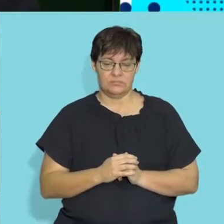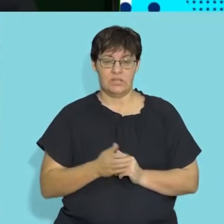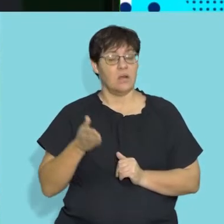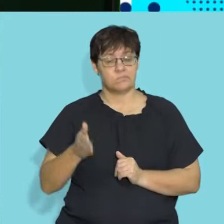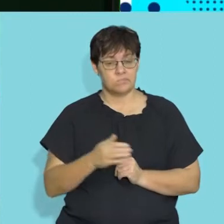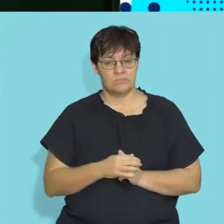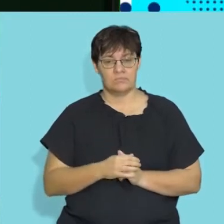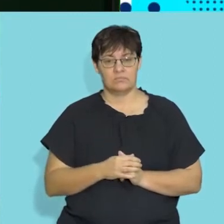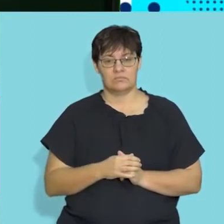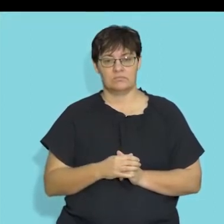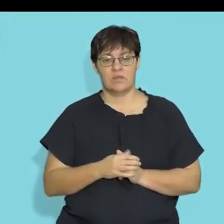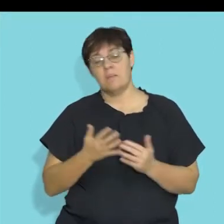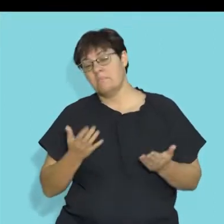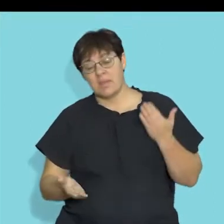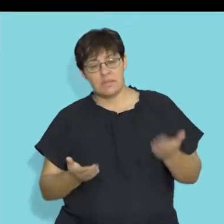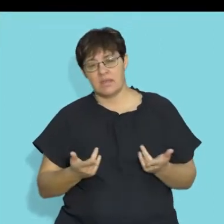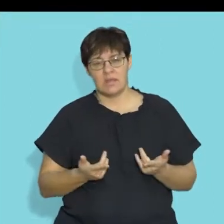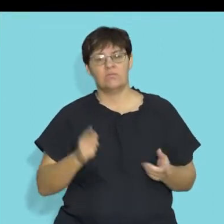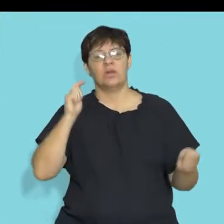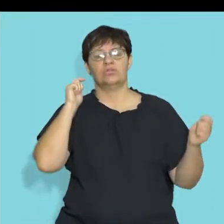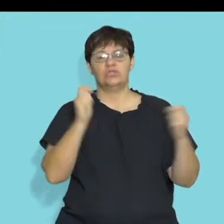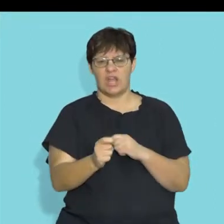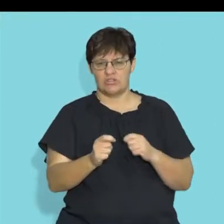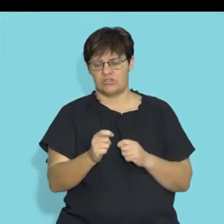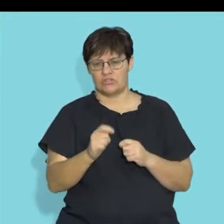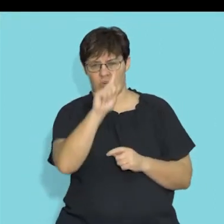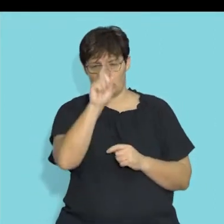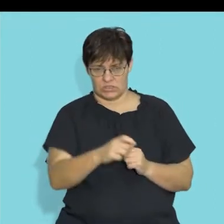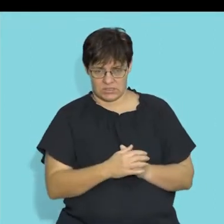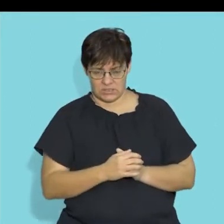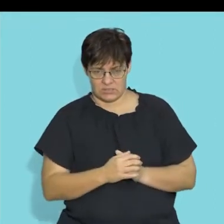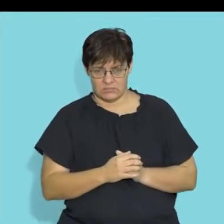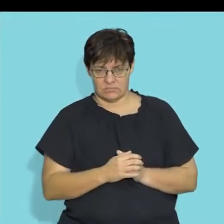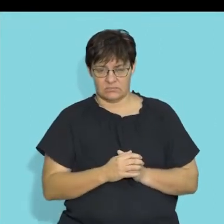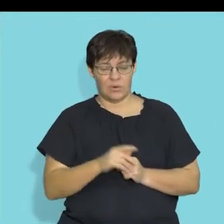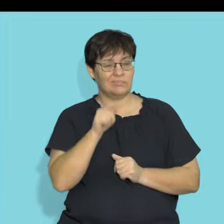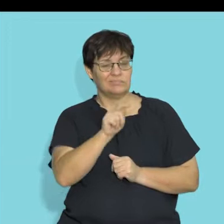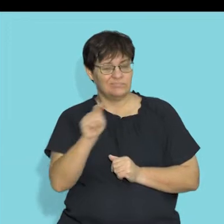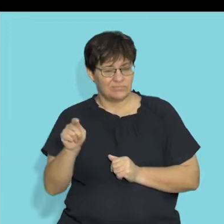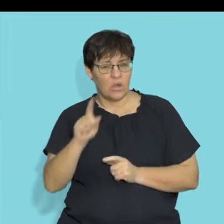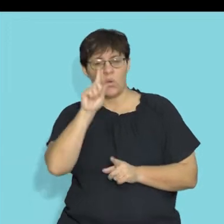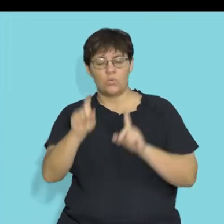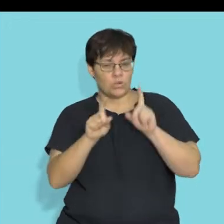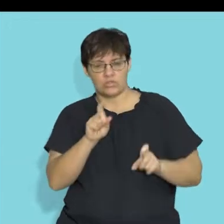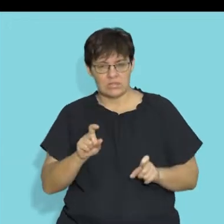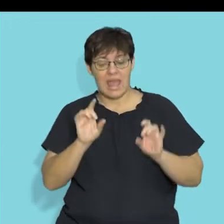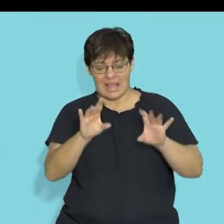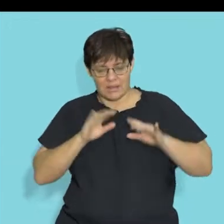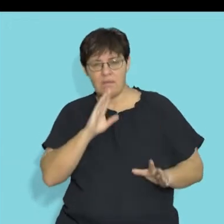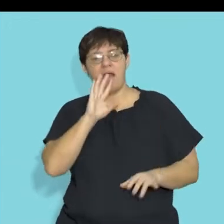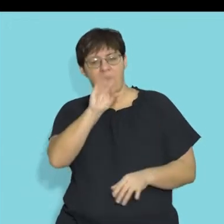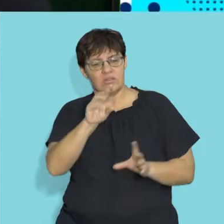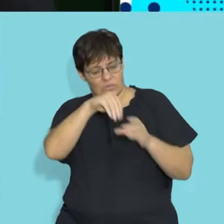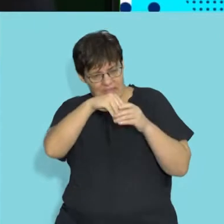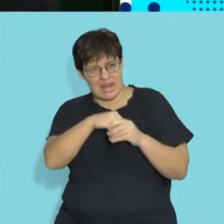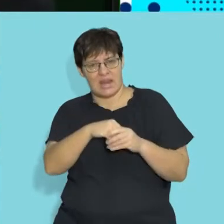Right? While we're at it, if for perchance, let's just change and amend the question as we go along, because these are the types of